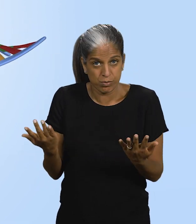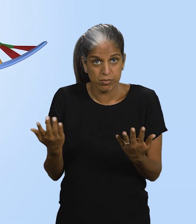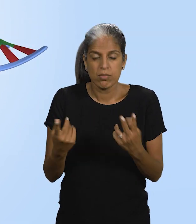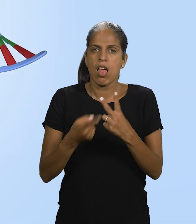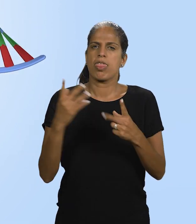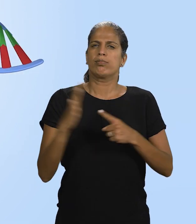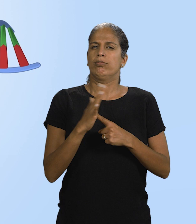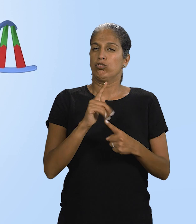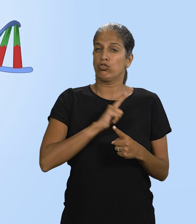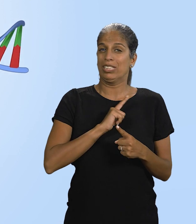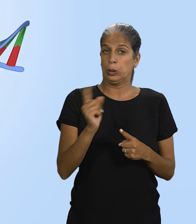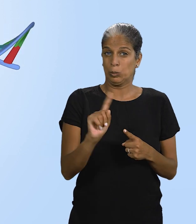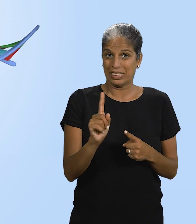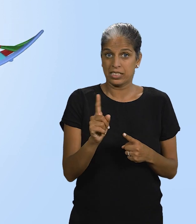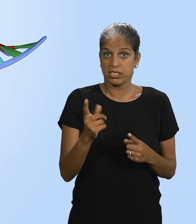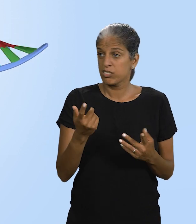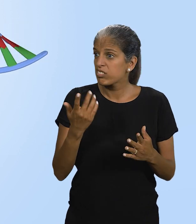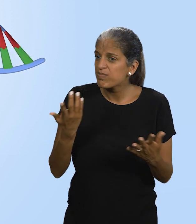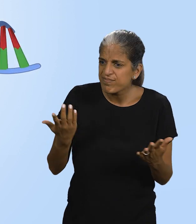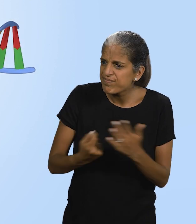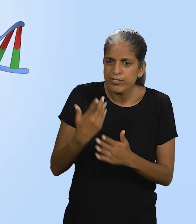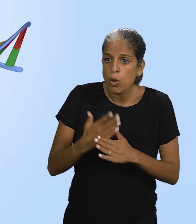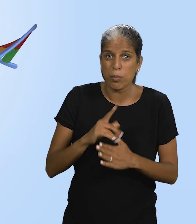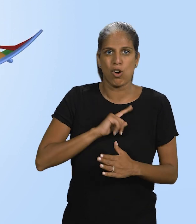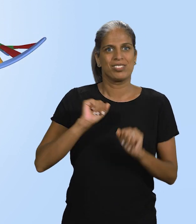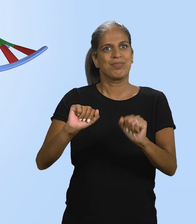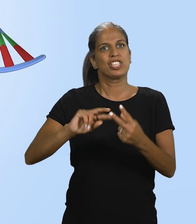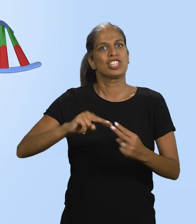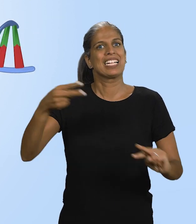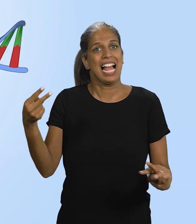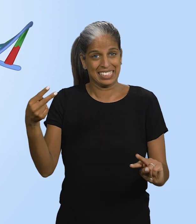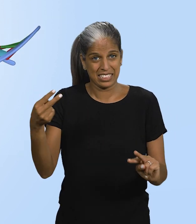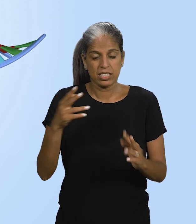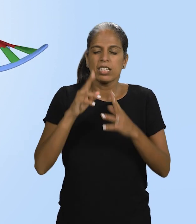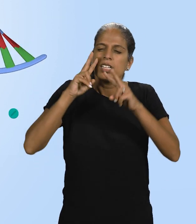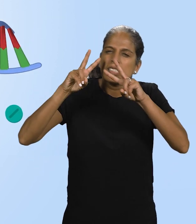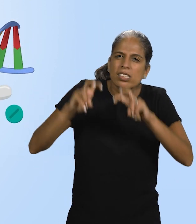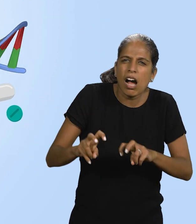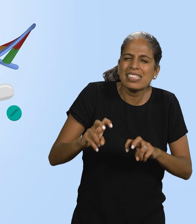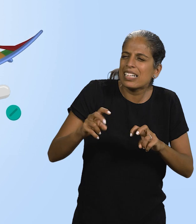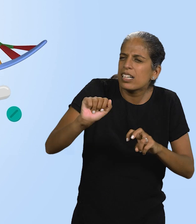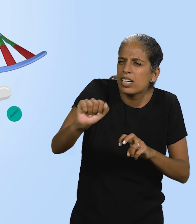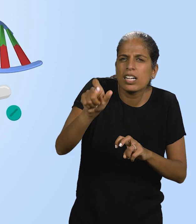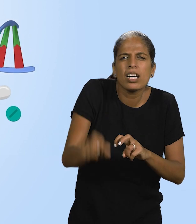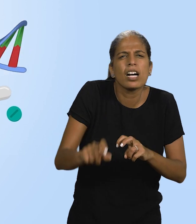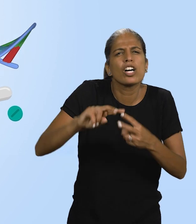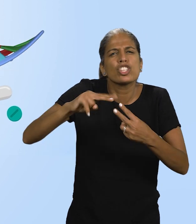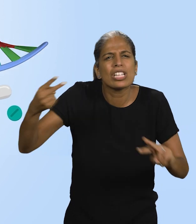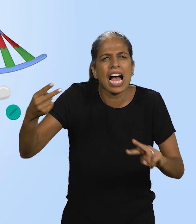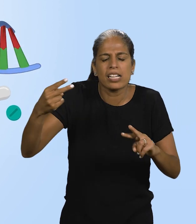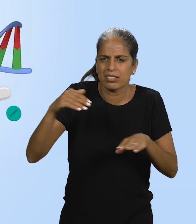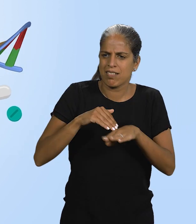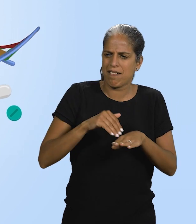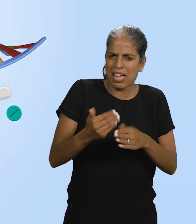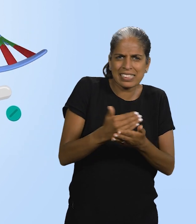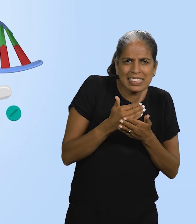why a medicine might not work is related to a person's genetics. The study of how genetics impacts the safety and